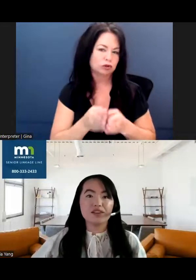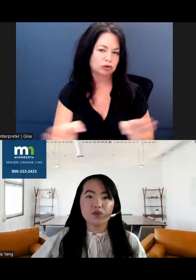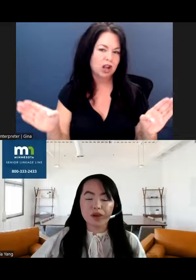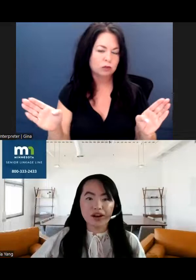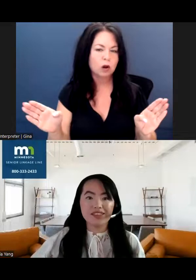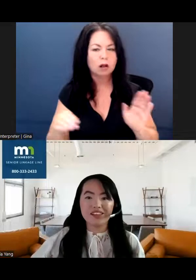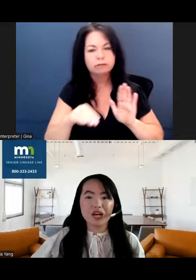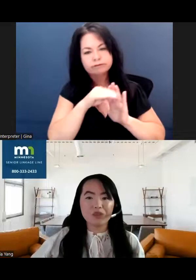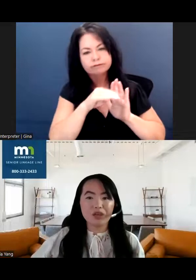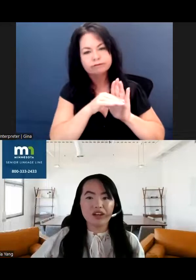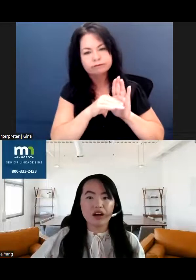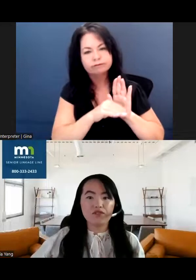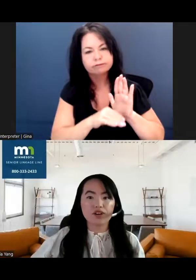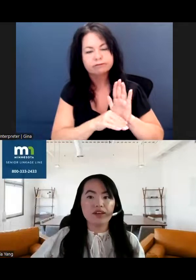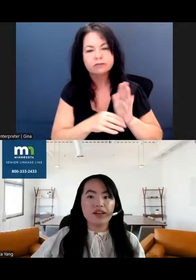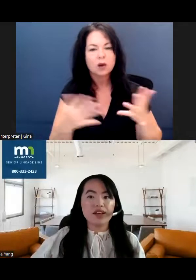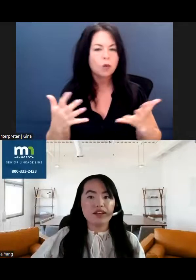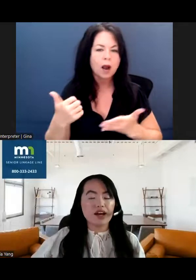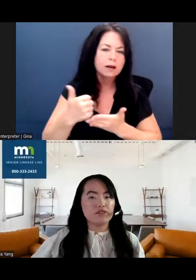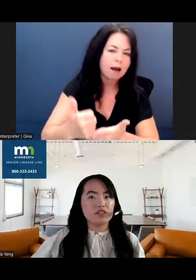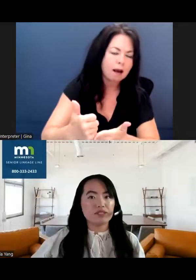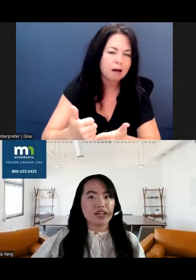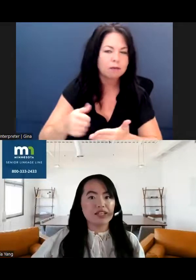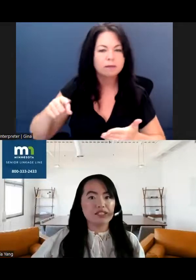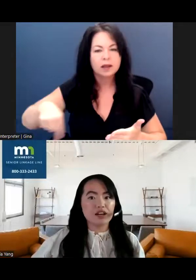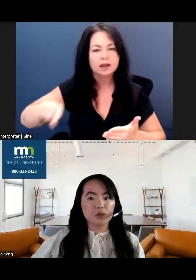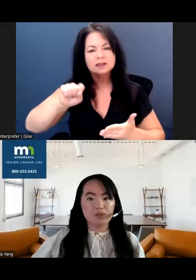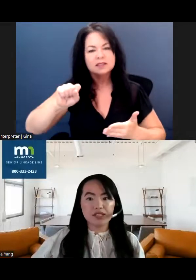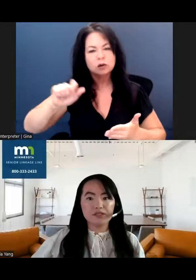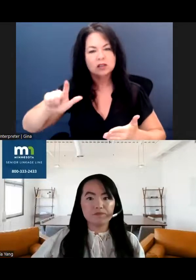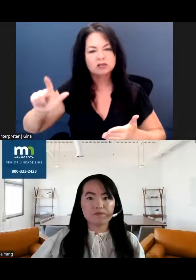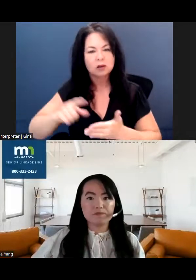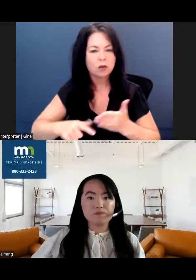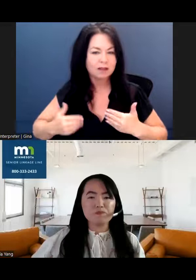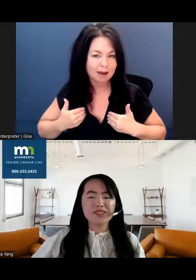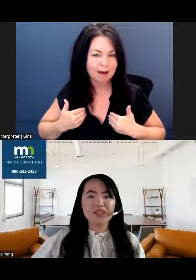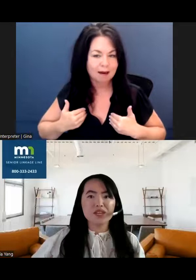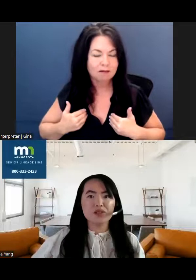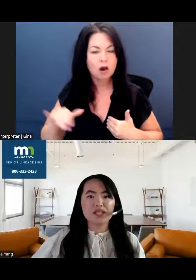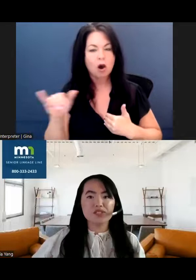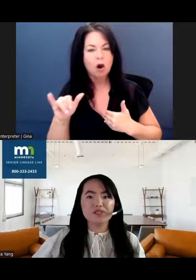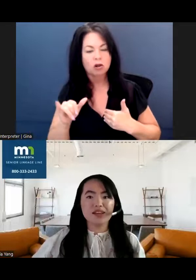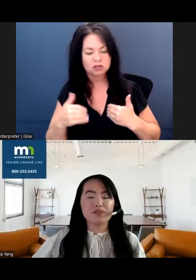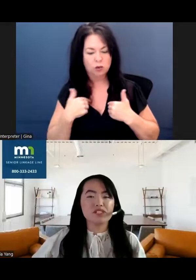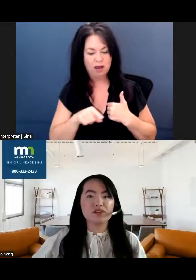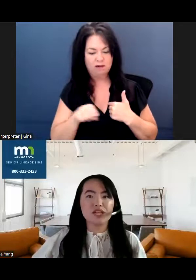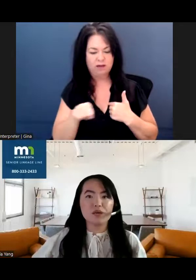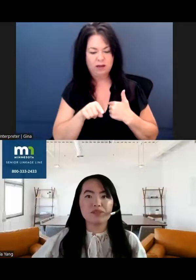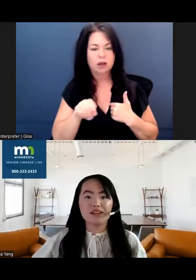LinkAgeLine, who we are, and then the help that we can offer. And then on the flip side is our website that you can locate to,